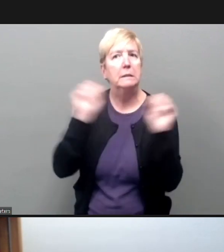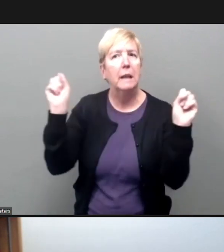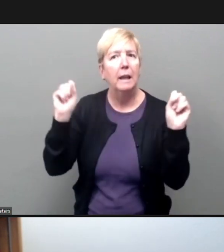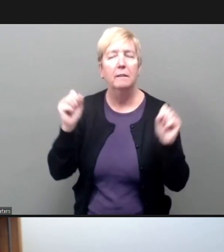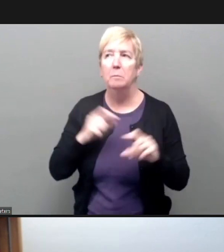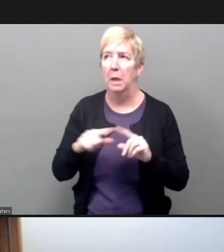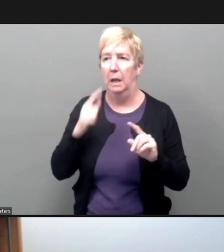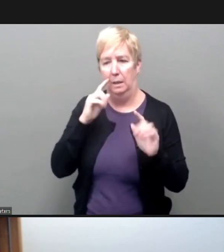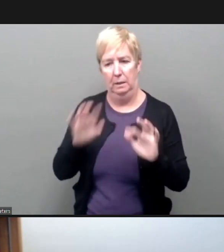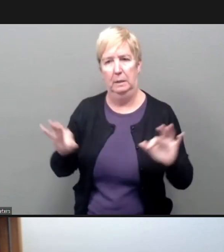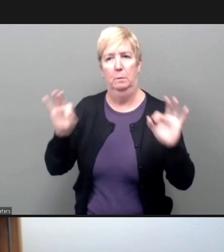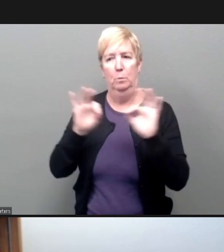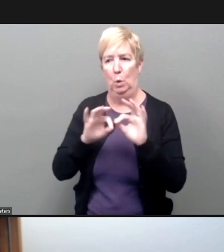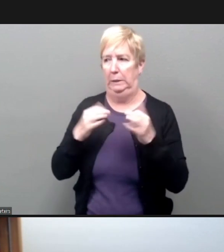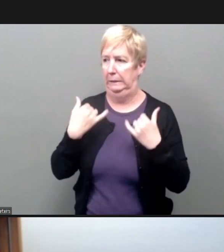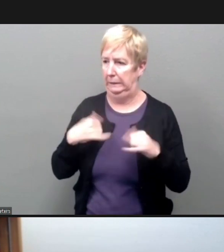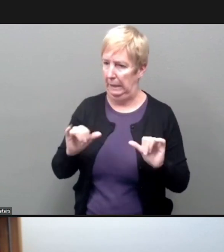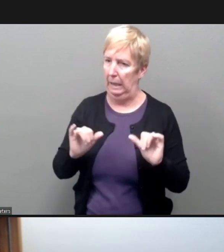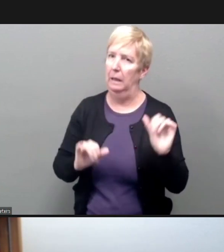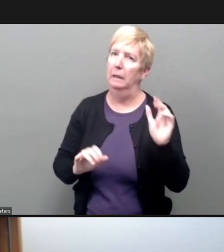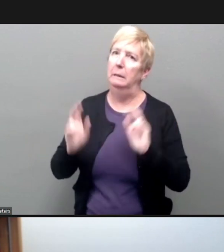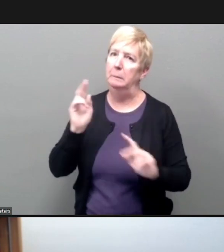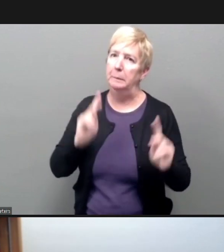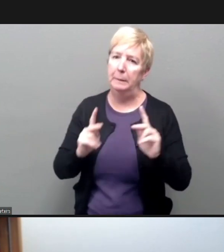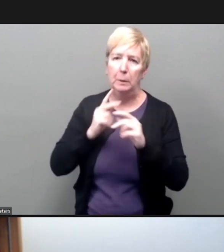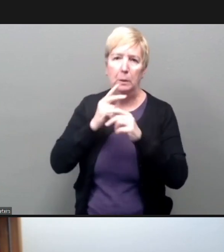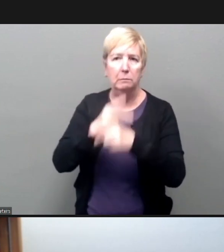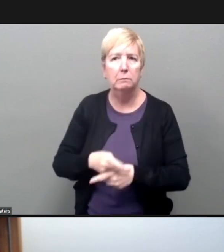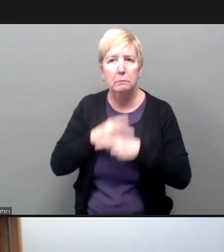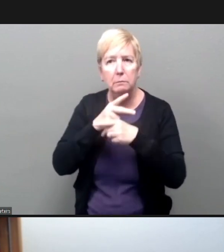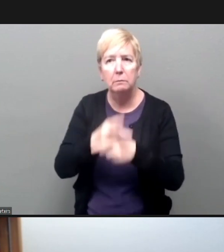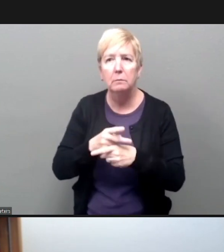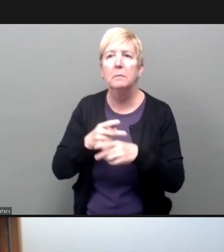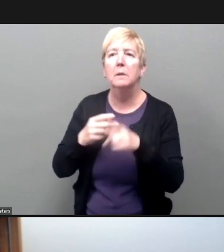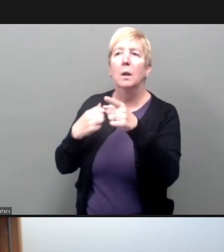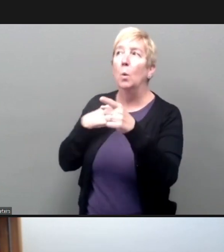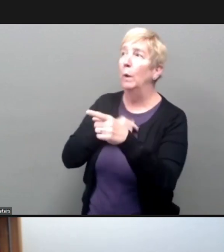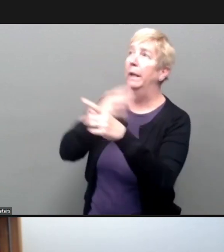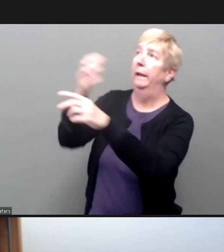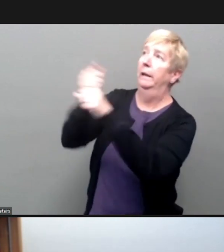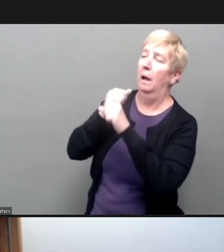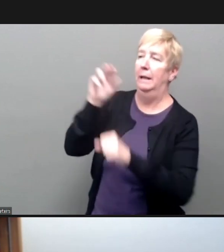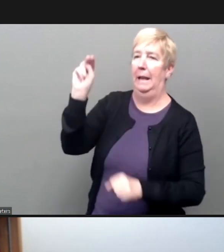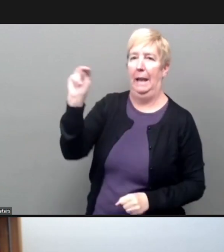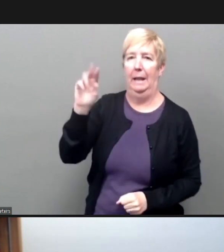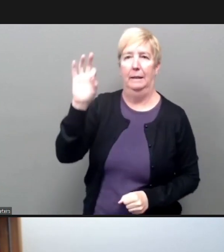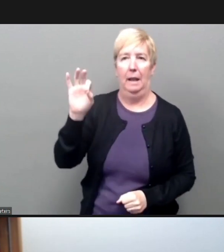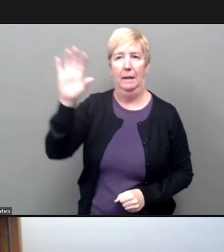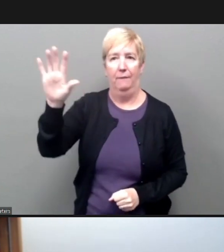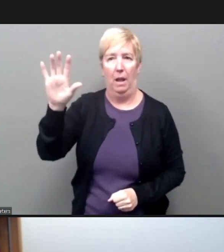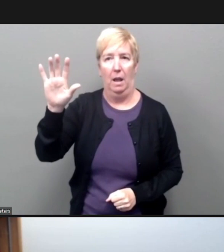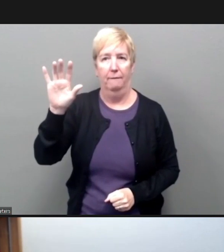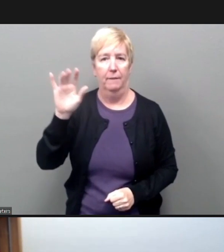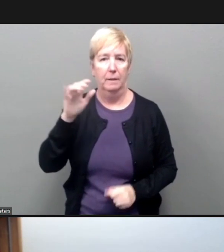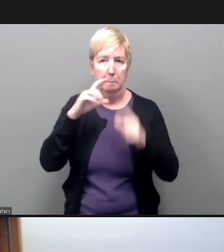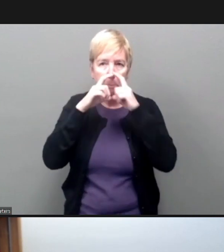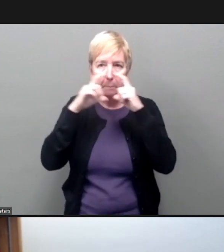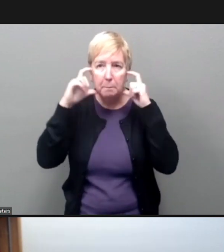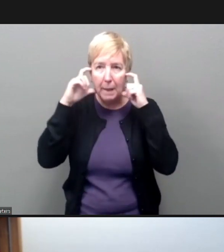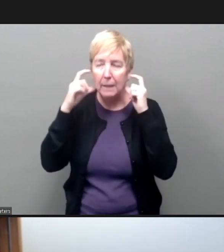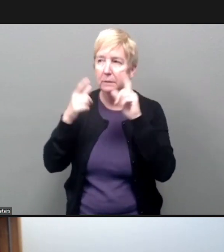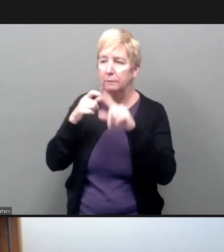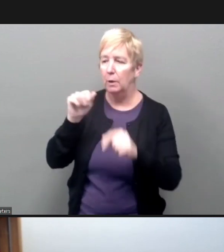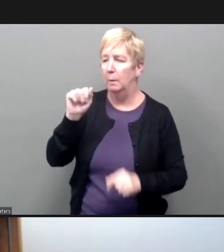And I know we got N95 masks off of Amazon. And I've had to take a flight or two this summer to visit family,